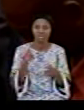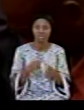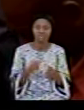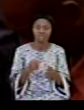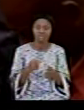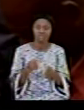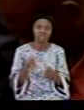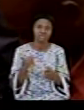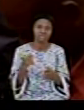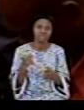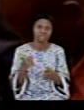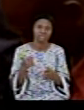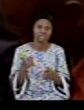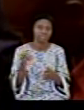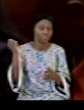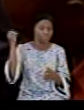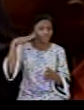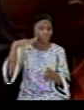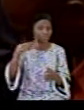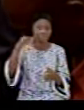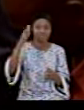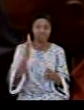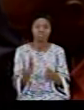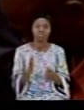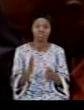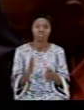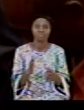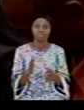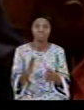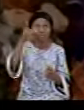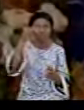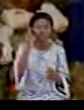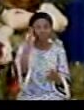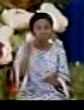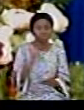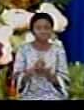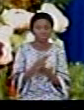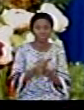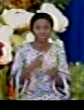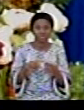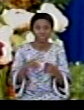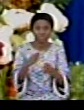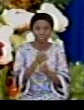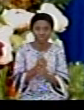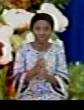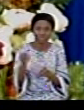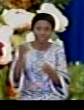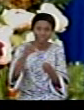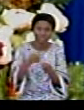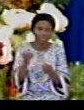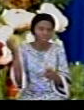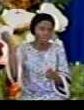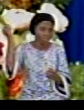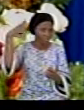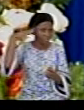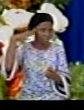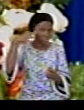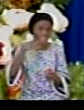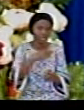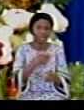Galatians. God wants us to be more graceful, graceful, godly,